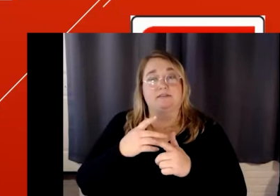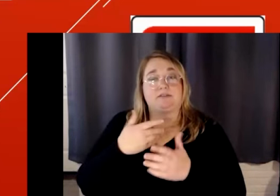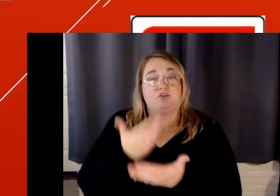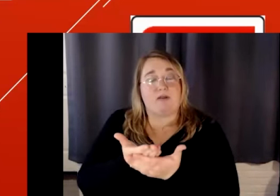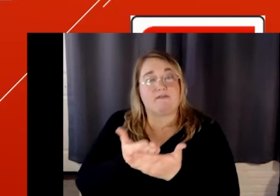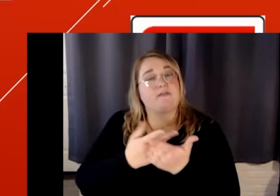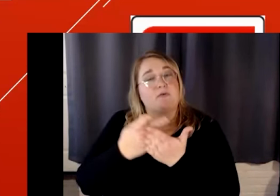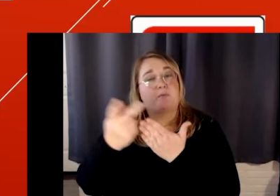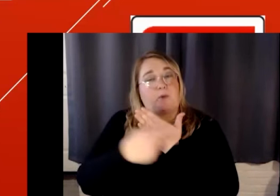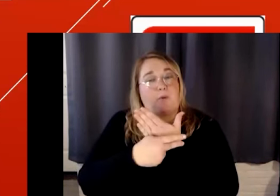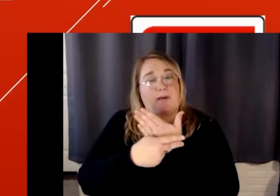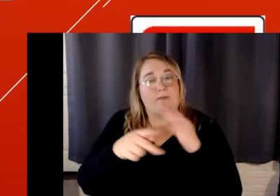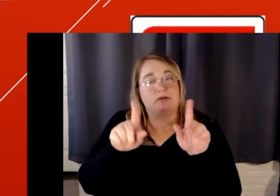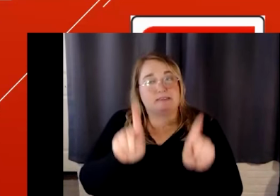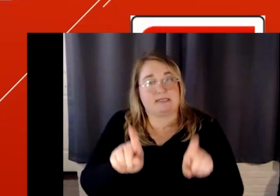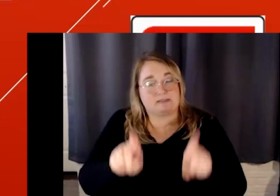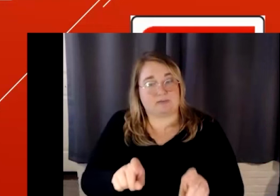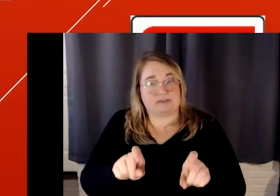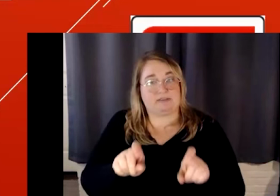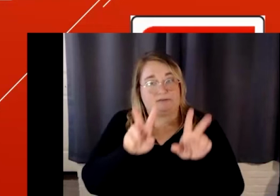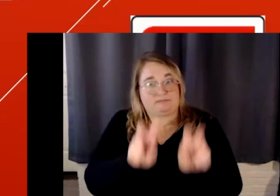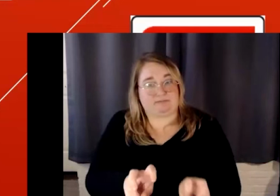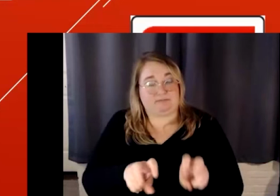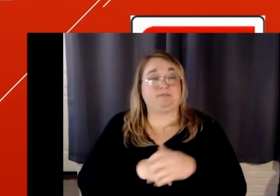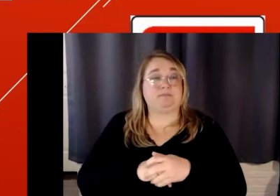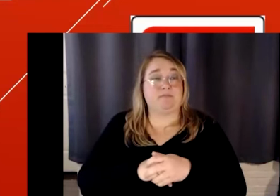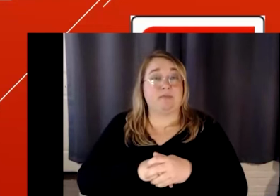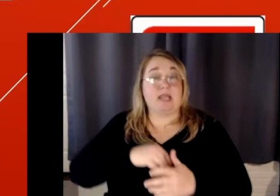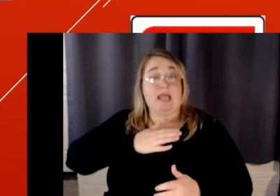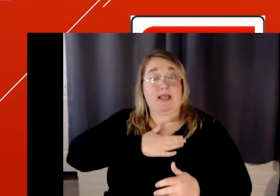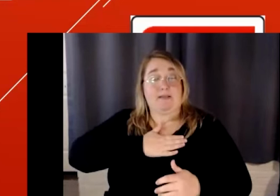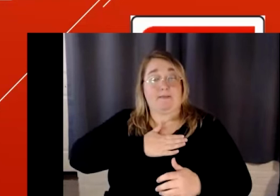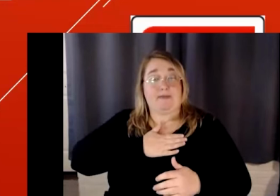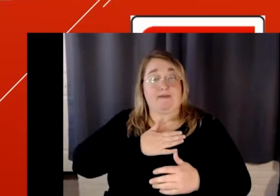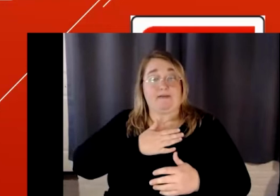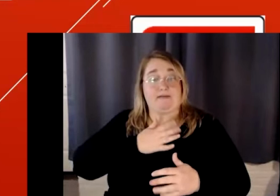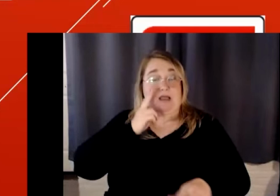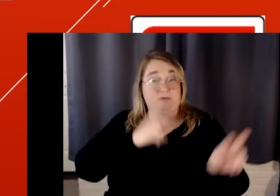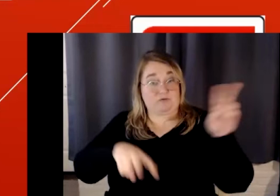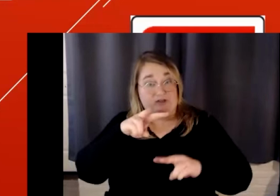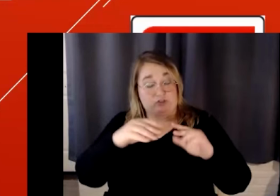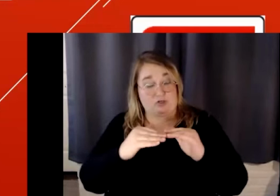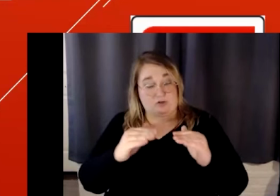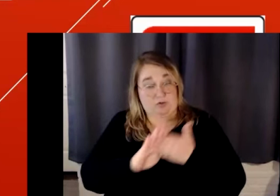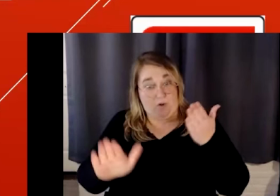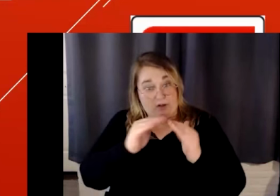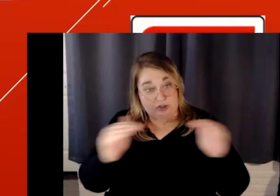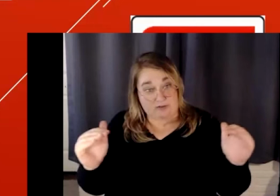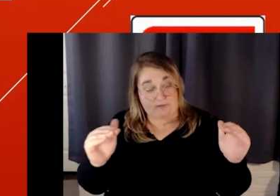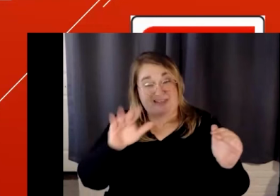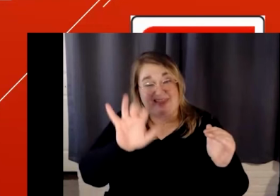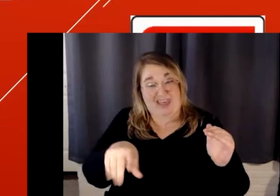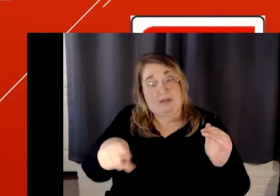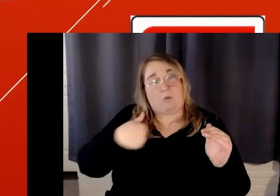an area that at my observation at the college level, we completely ignored it. When you do your curriculum work